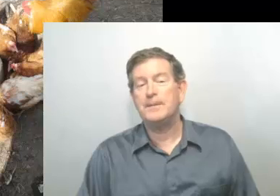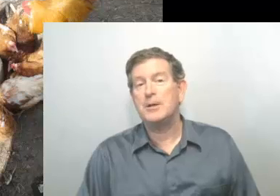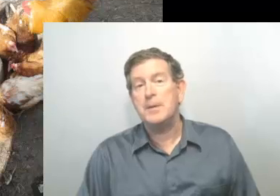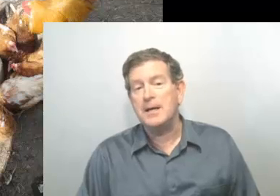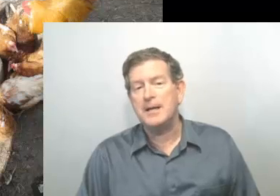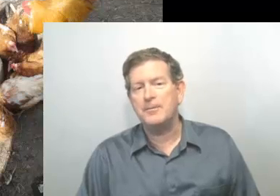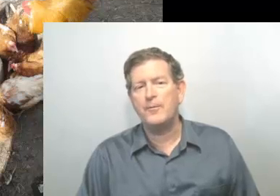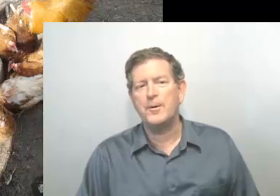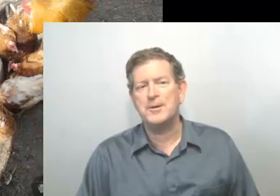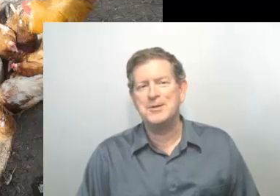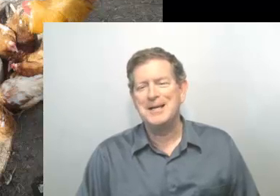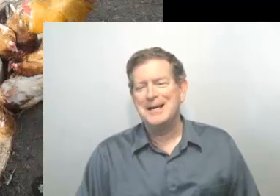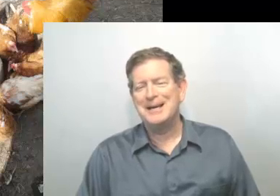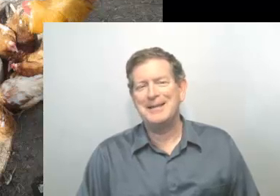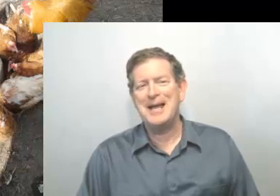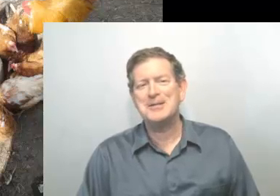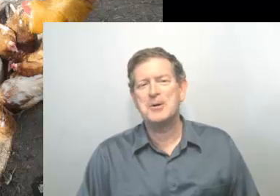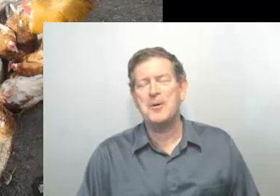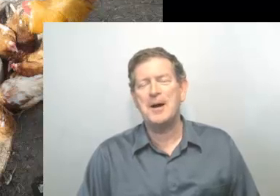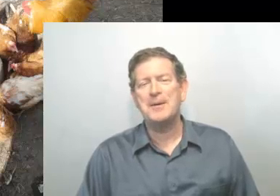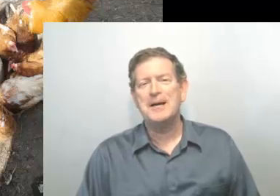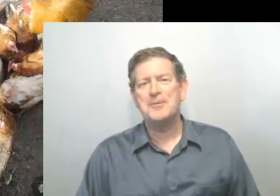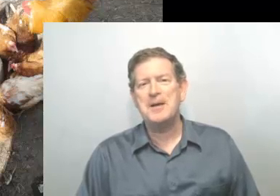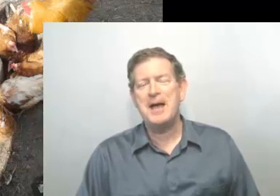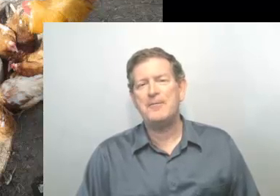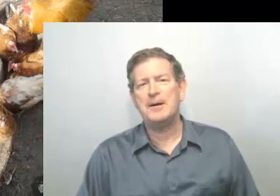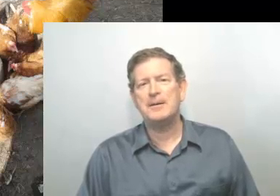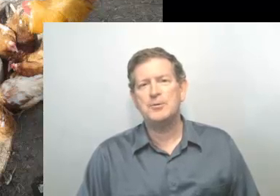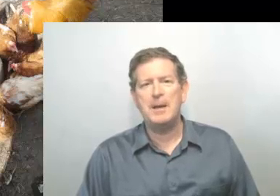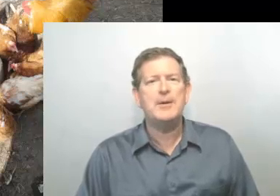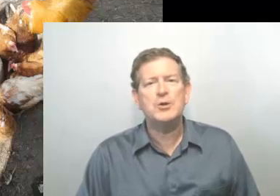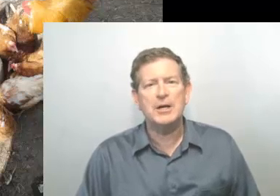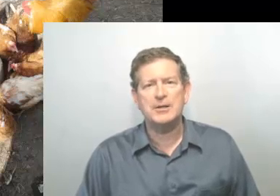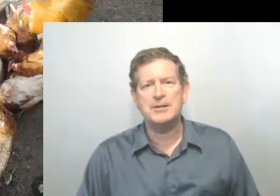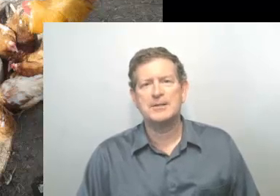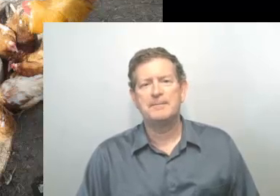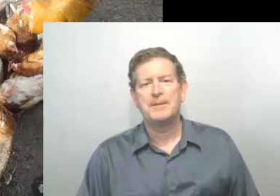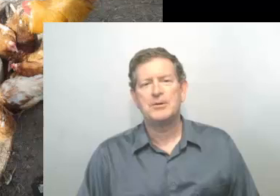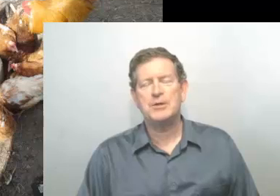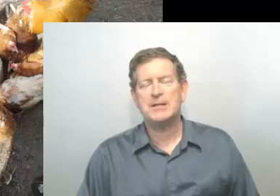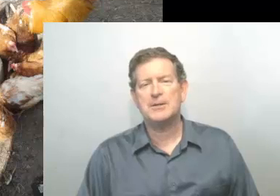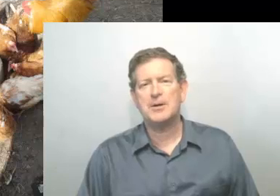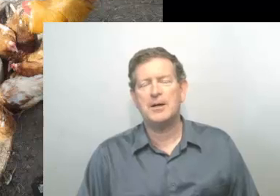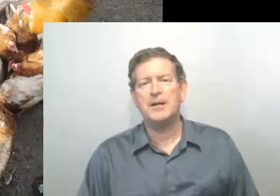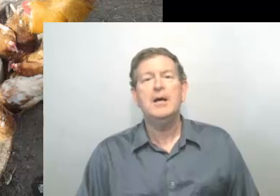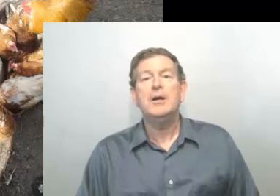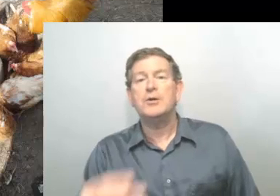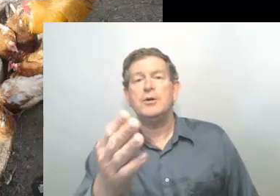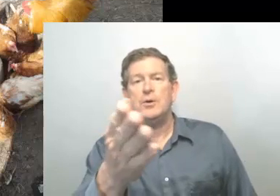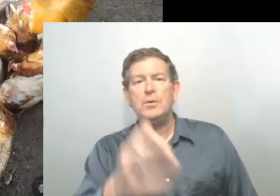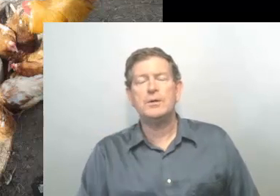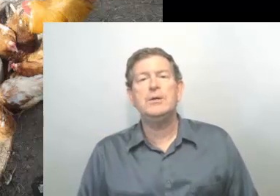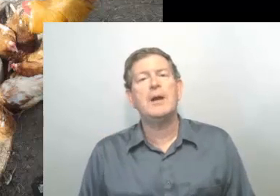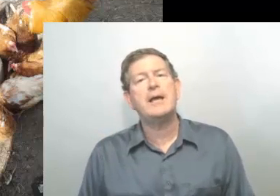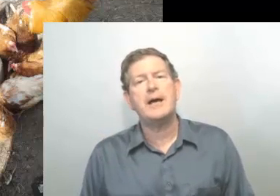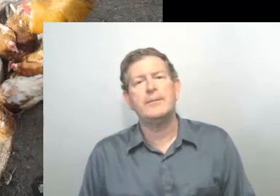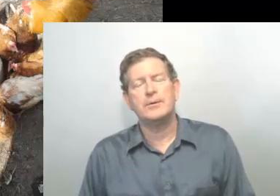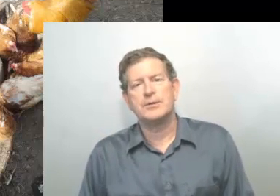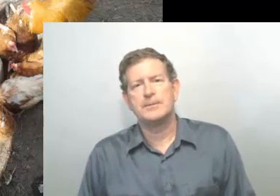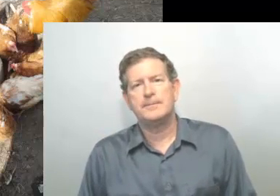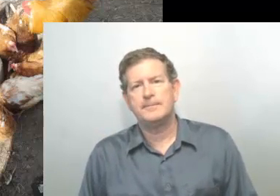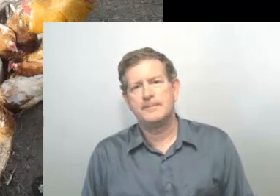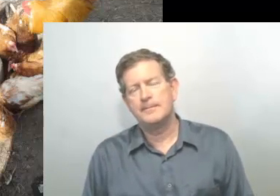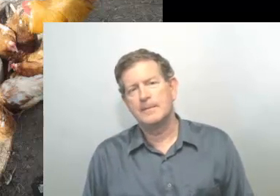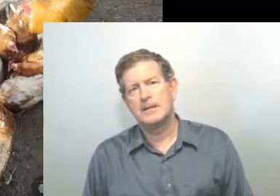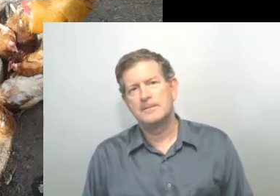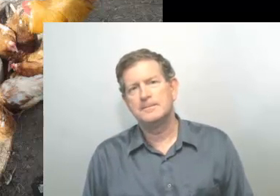have, at the beginning, before the hens grow up, we have baby chicks. Chicks, they're called. Do you like